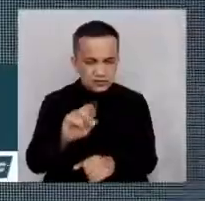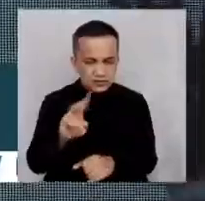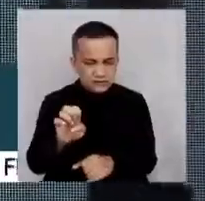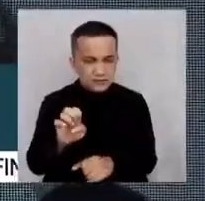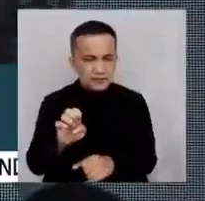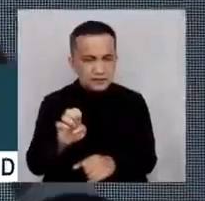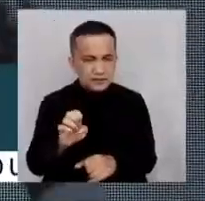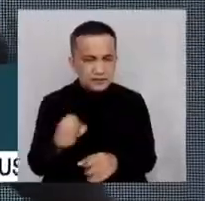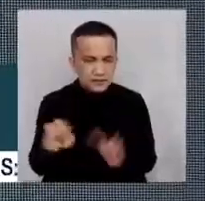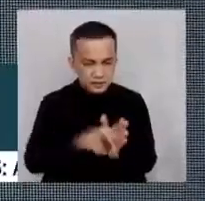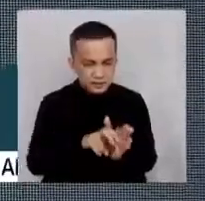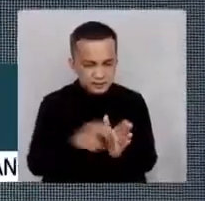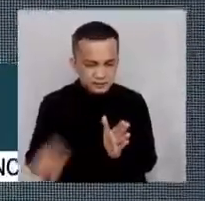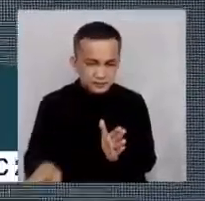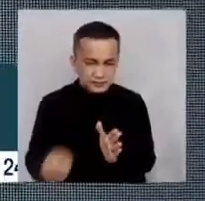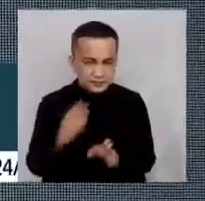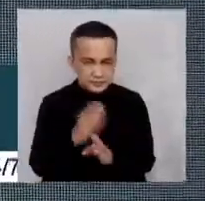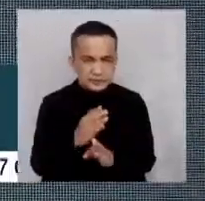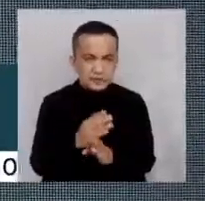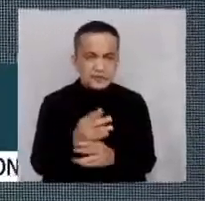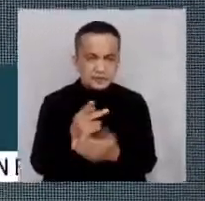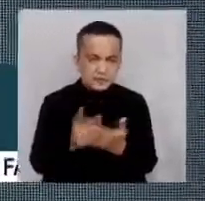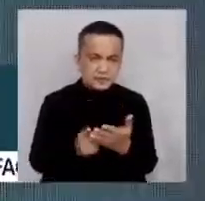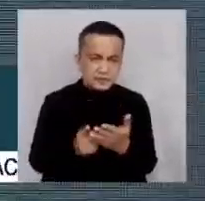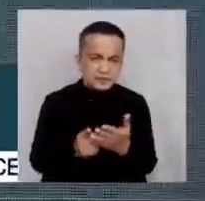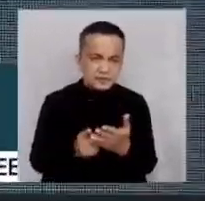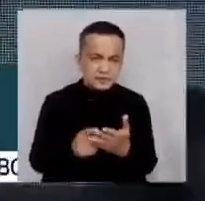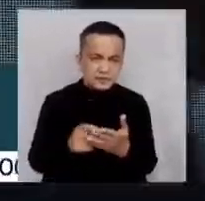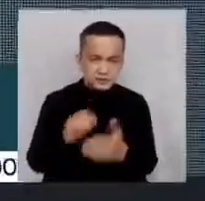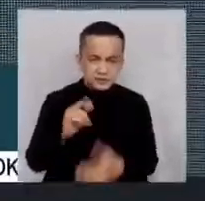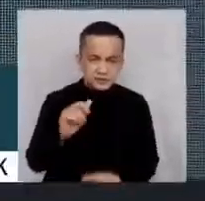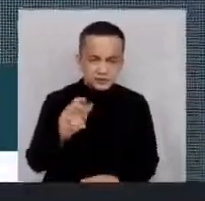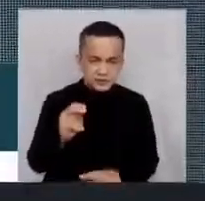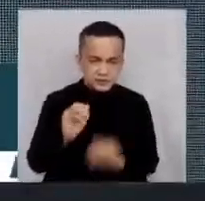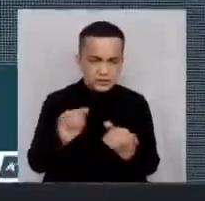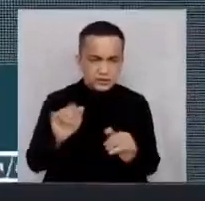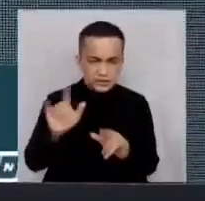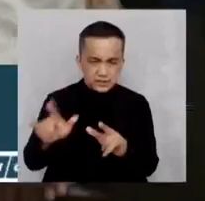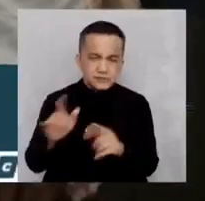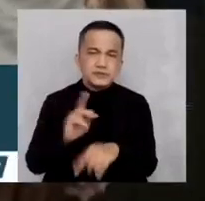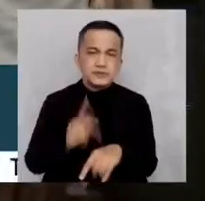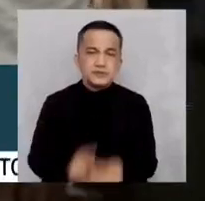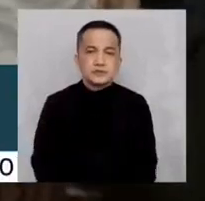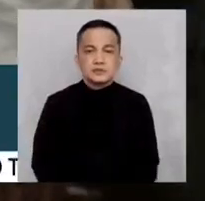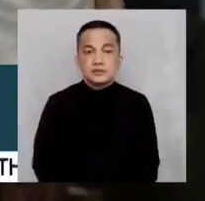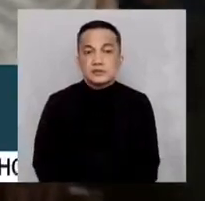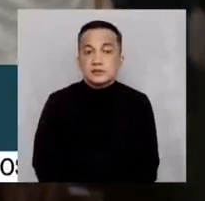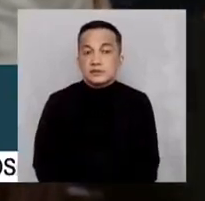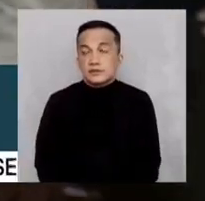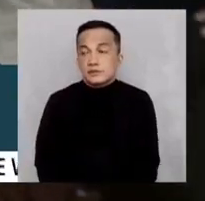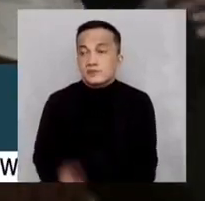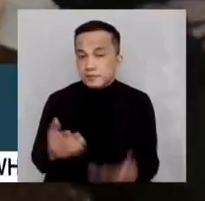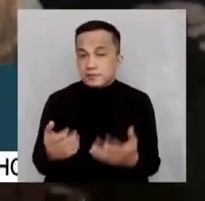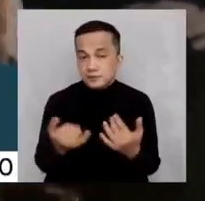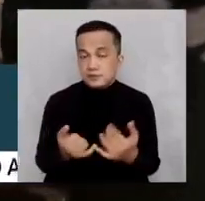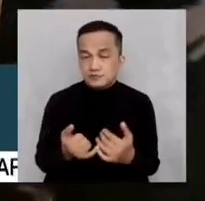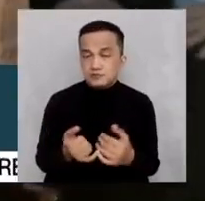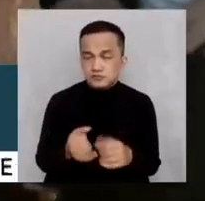the design of the bus are the slogans there, love the Philippines. So maybe at the moment they'll just continue using